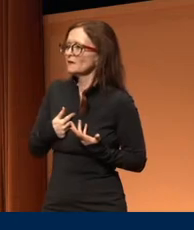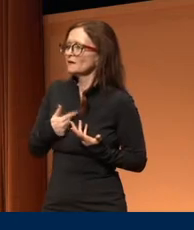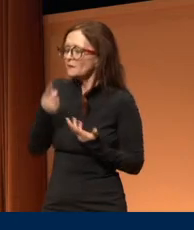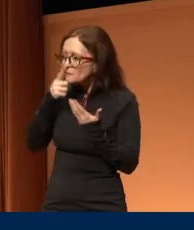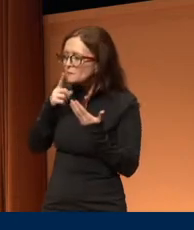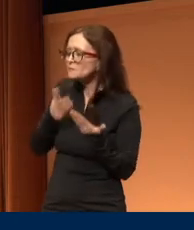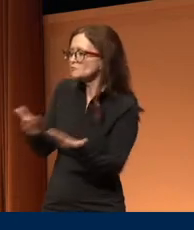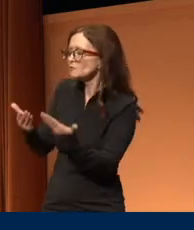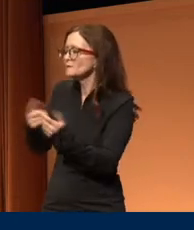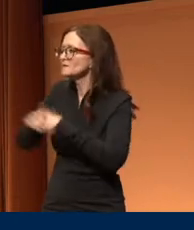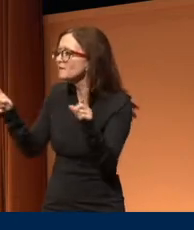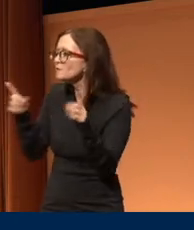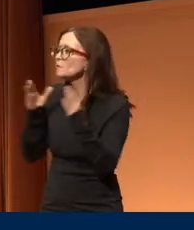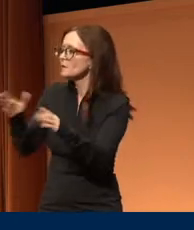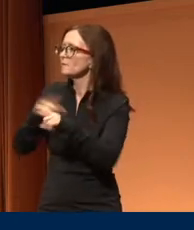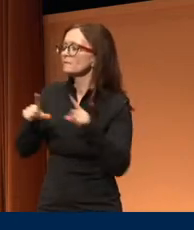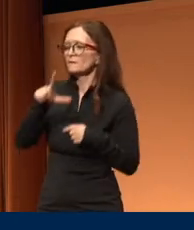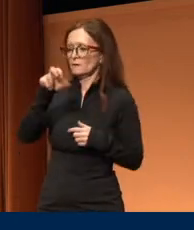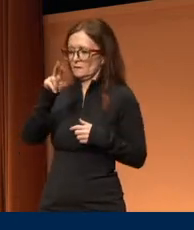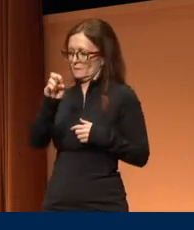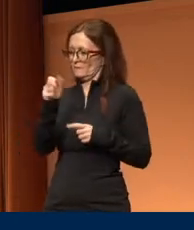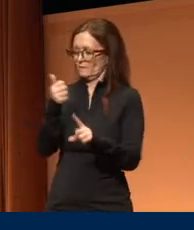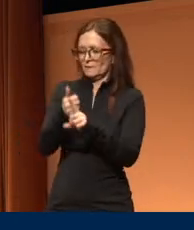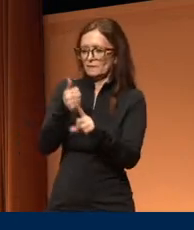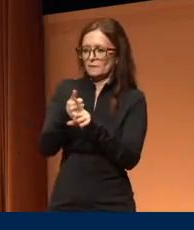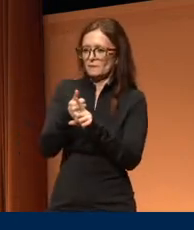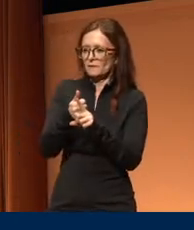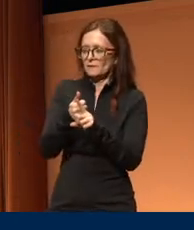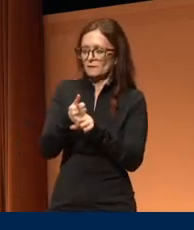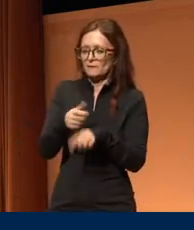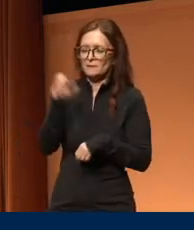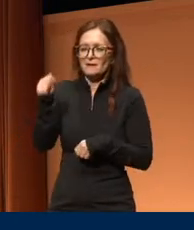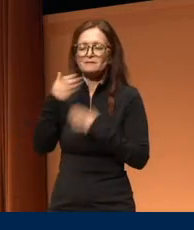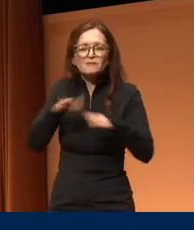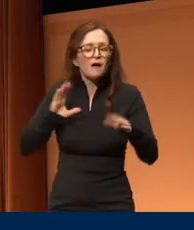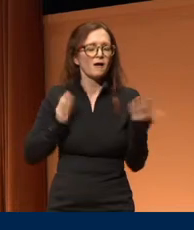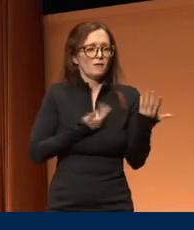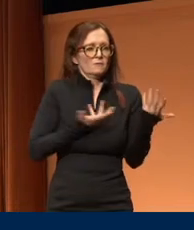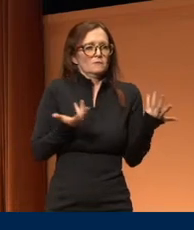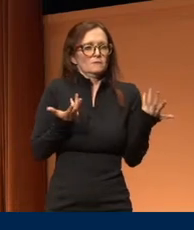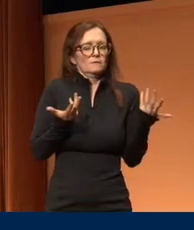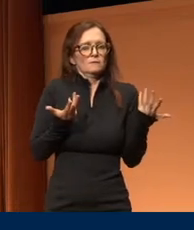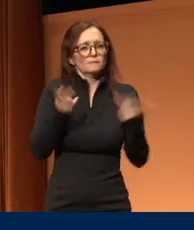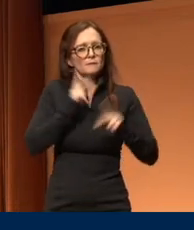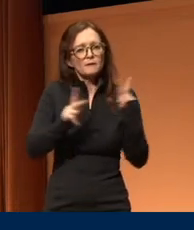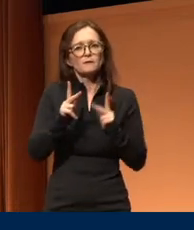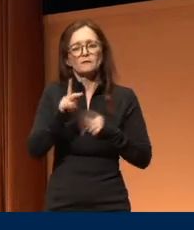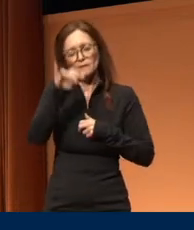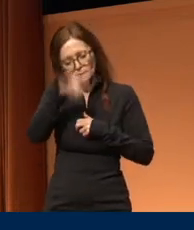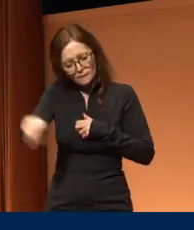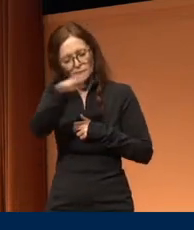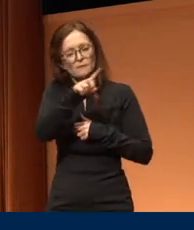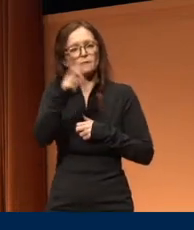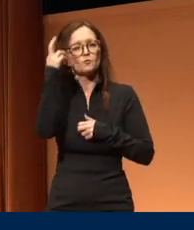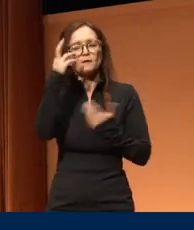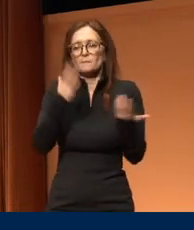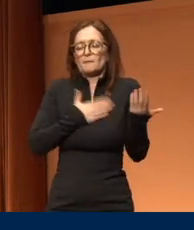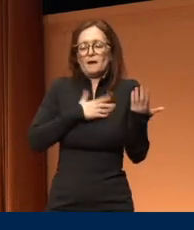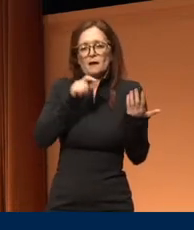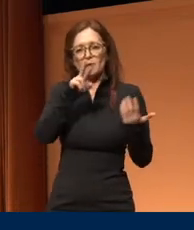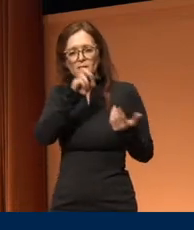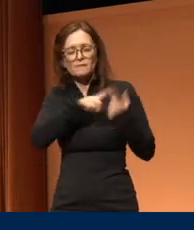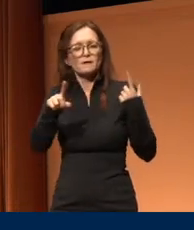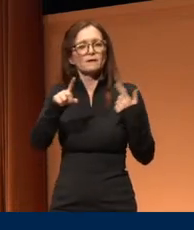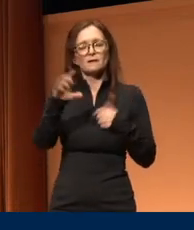protest, I never injured thee, but love thee better than thou canst devise. Still thou shalt know the reason of my love, and so